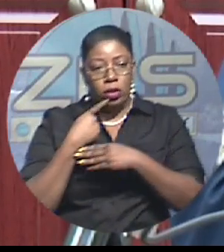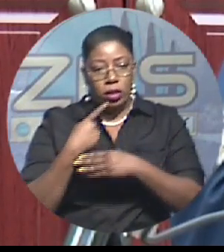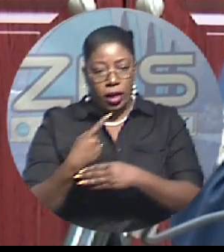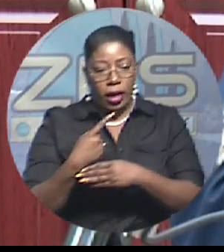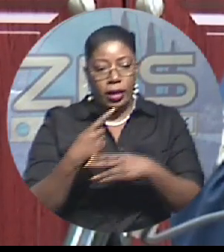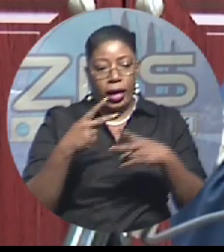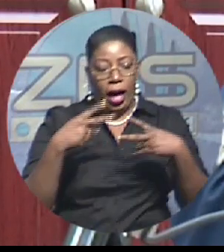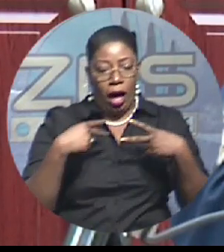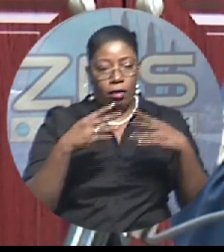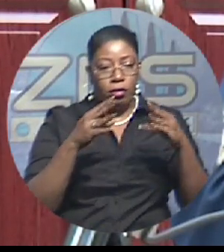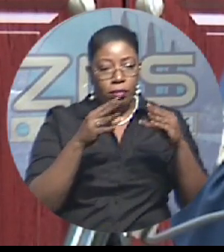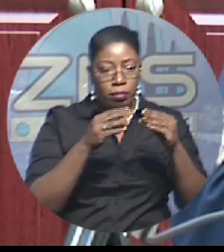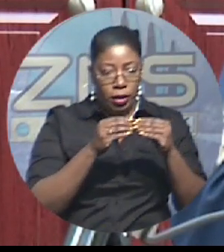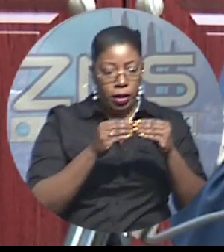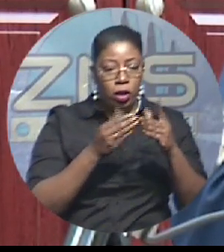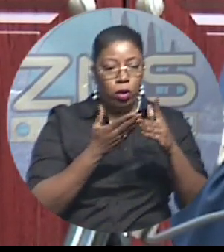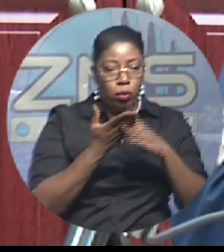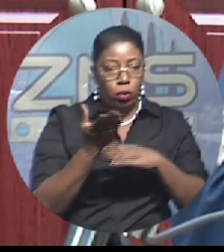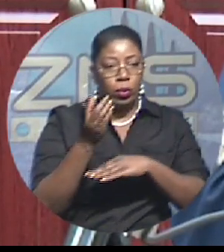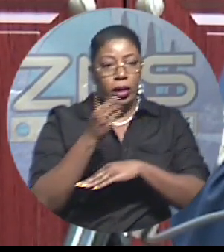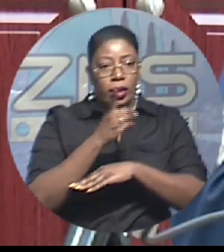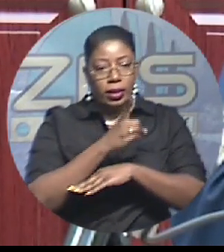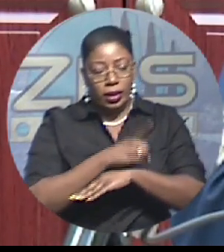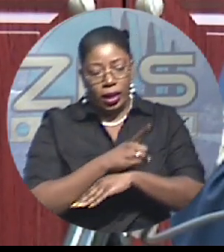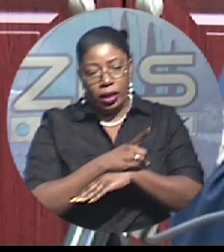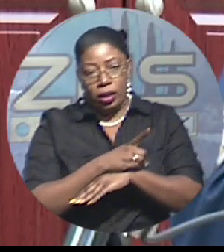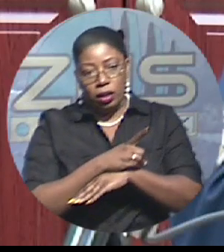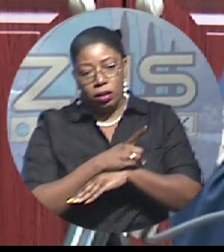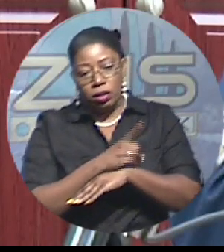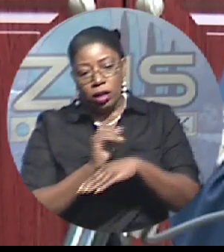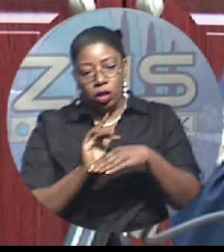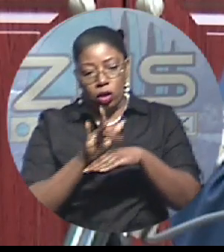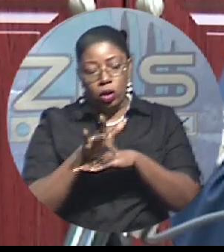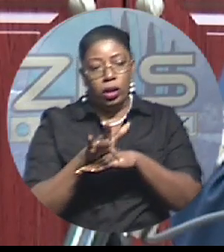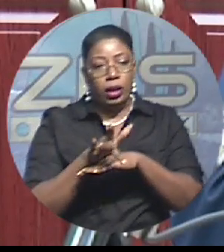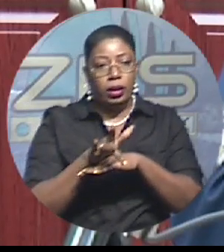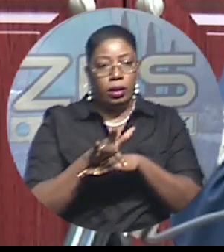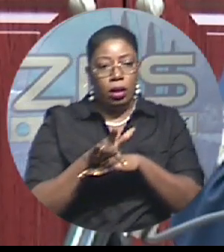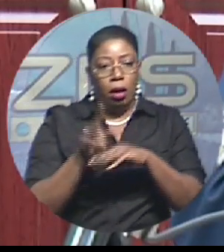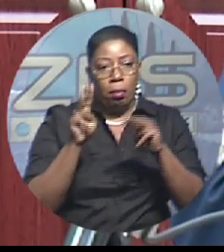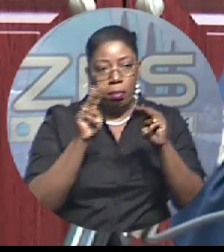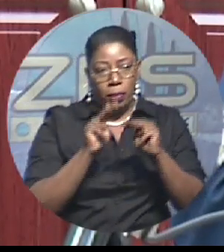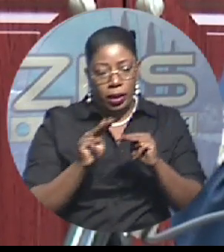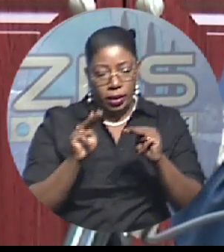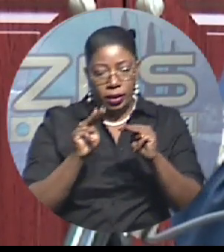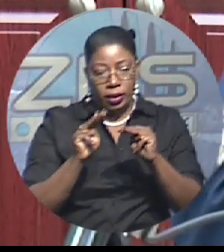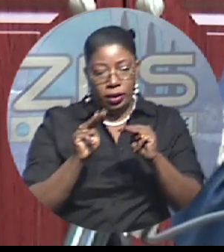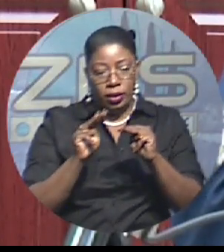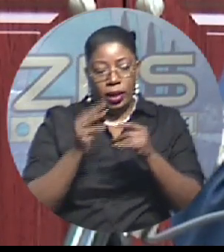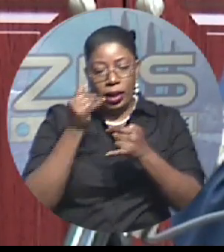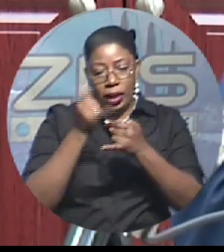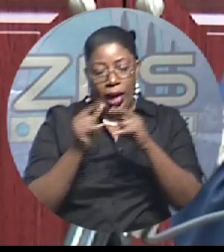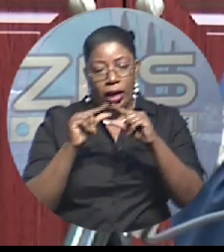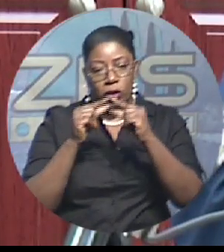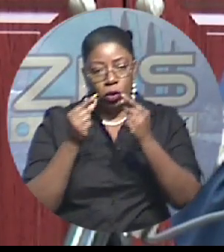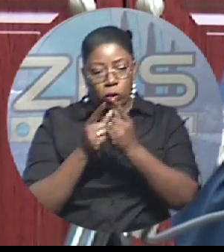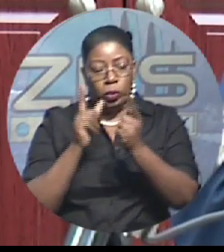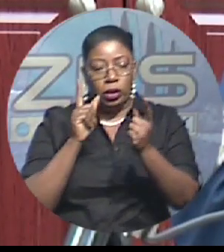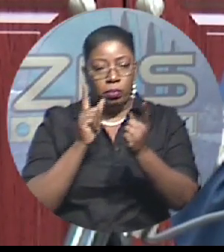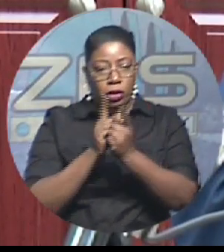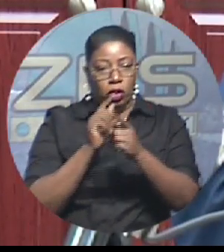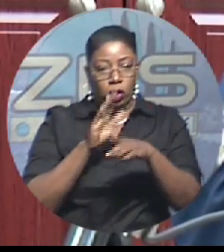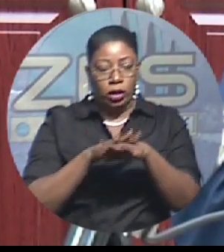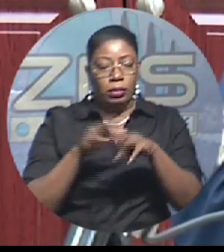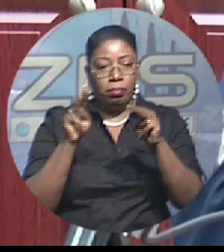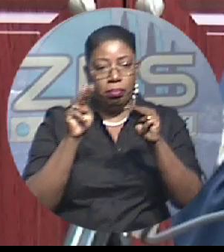have been meeting during the course of the day. And early into Monday, the latter group will meet on Monday to meet and